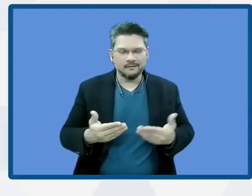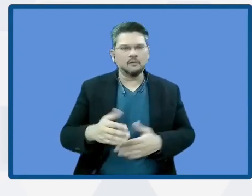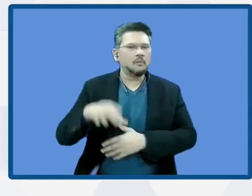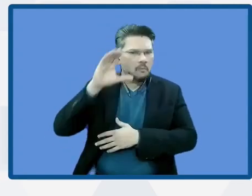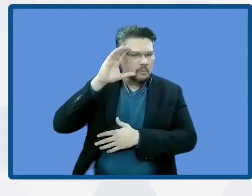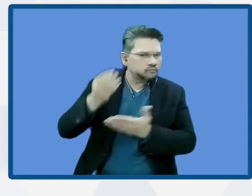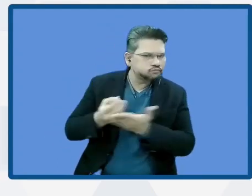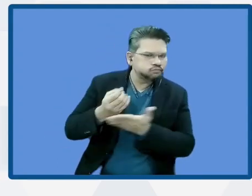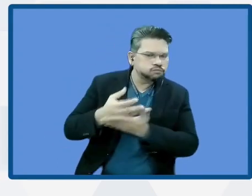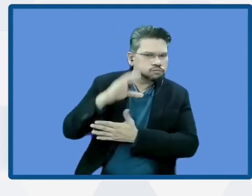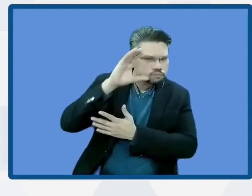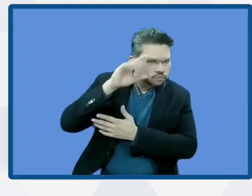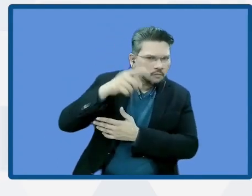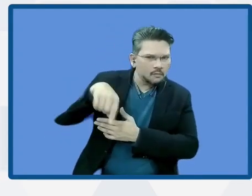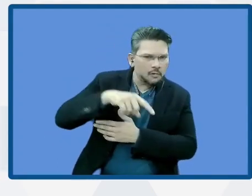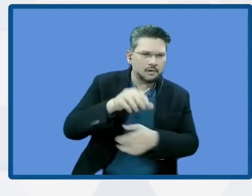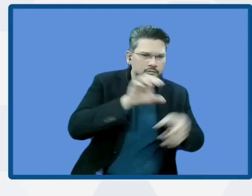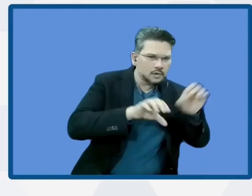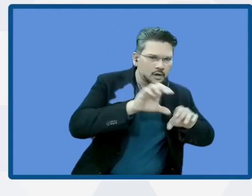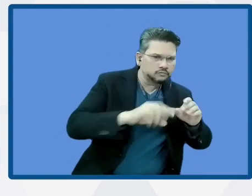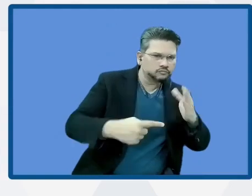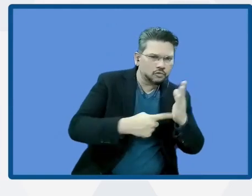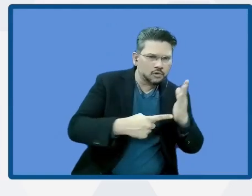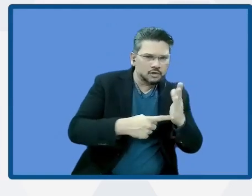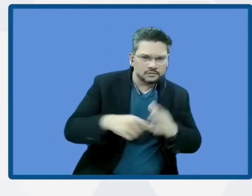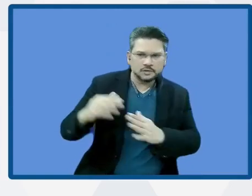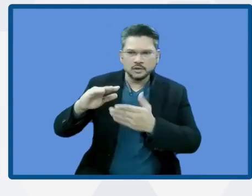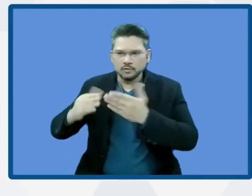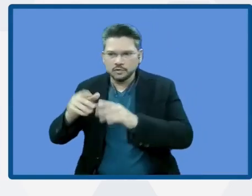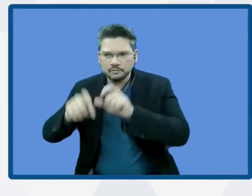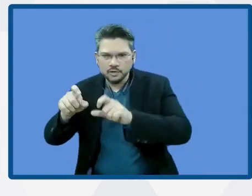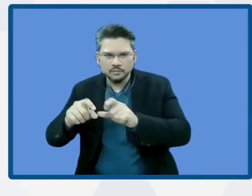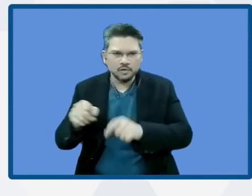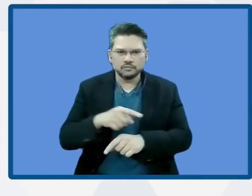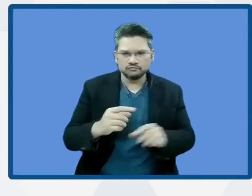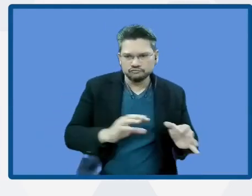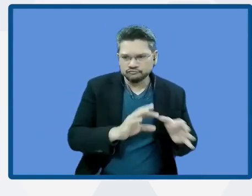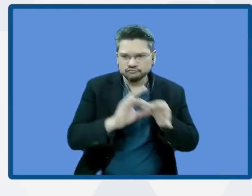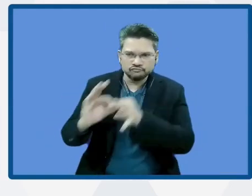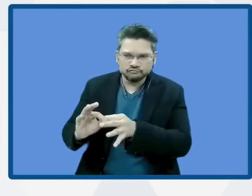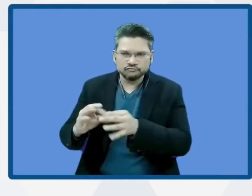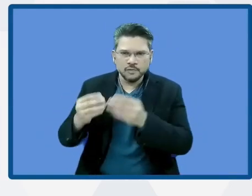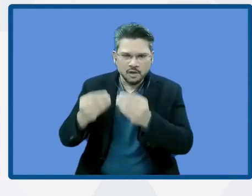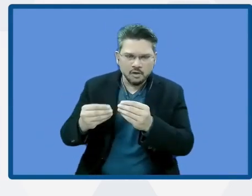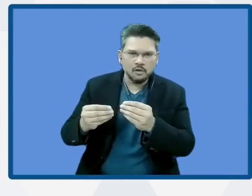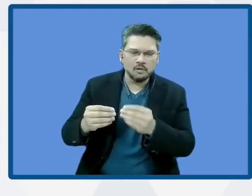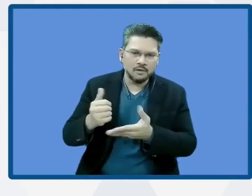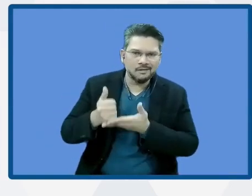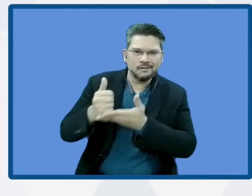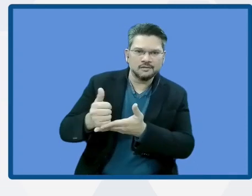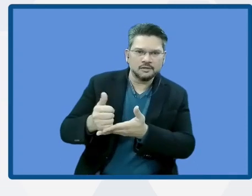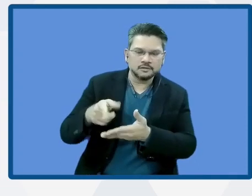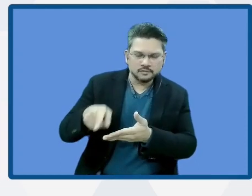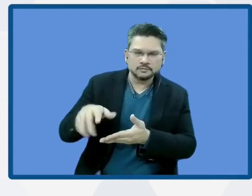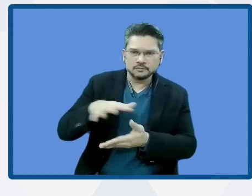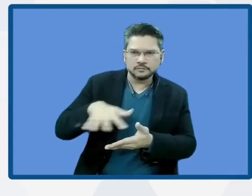themselves and with the disaster risk management systems in the different countries.